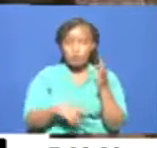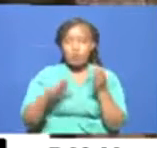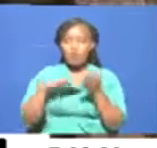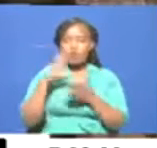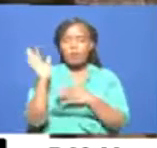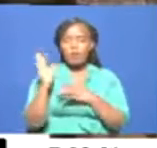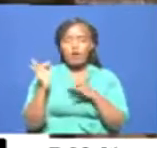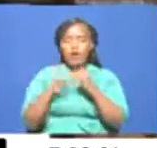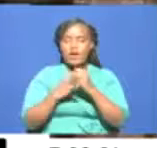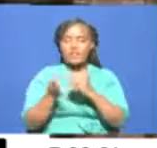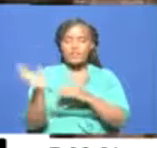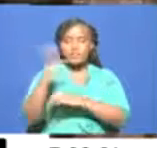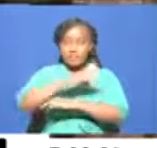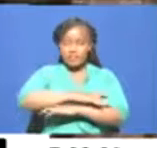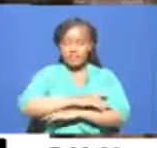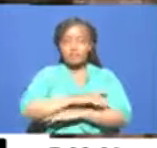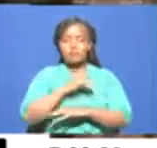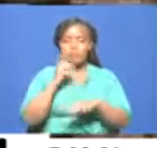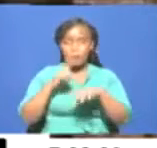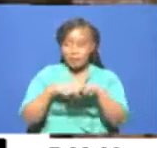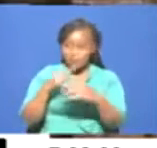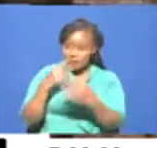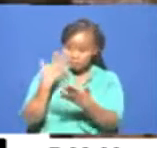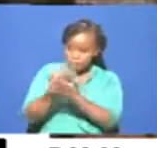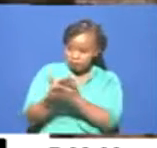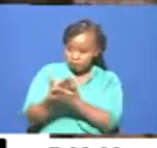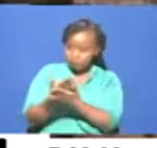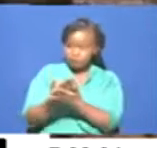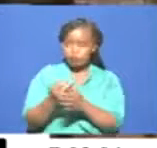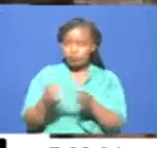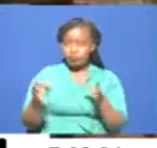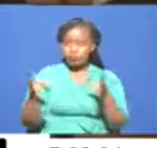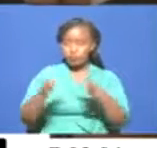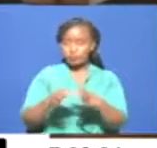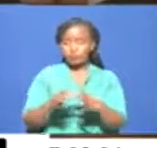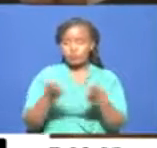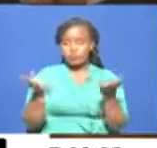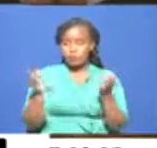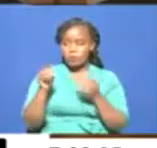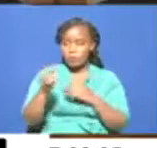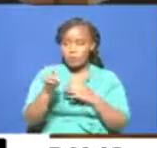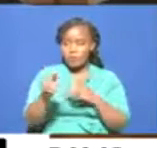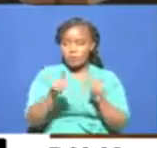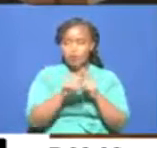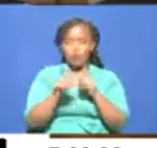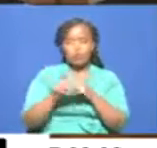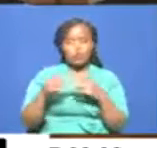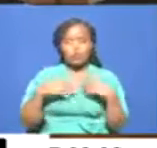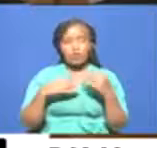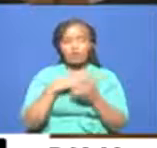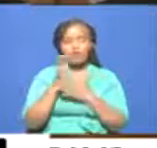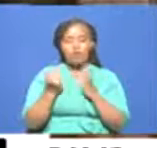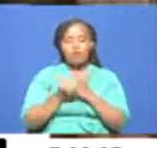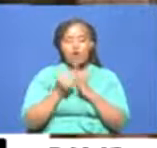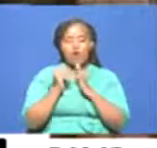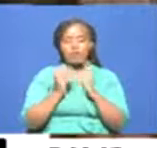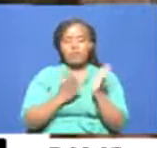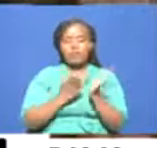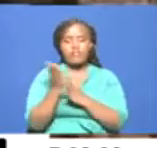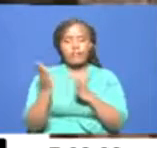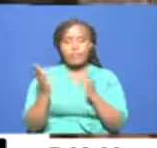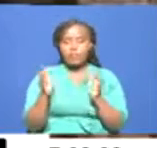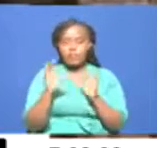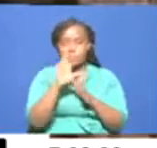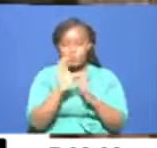8 days. While in detention, the respondents retain all the fundamental rights guaranteed by the Constitution,